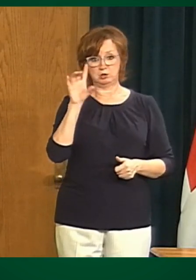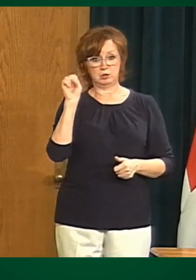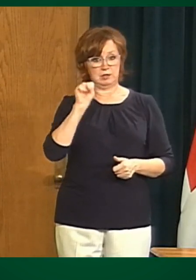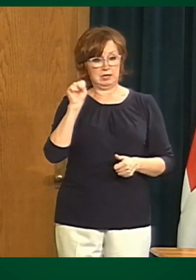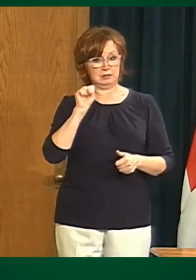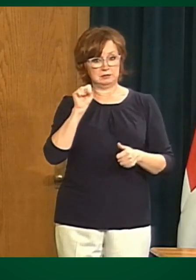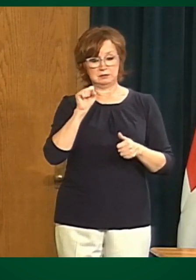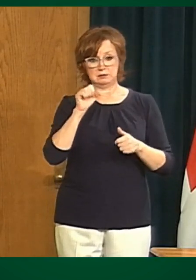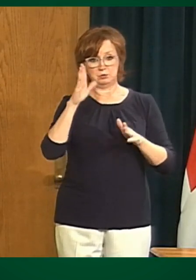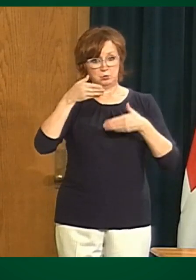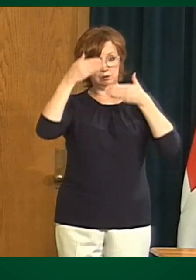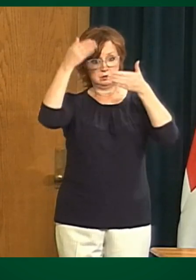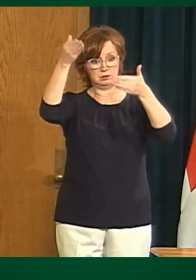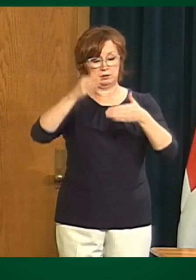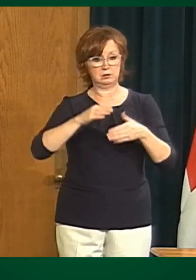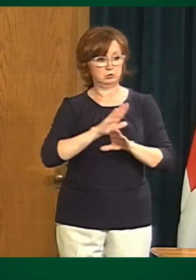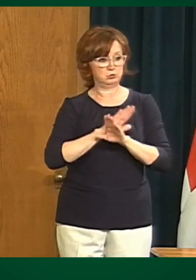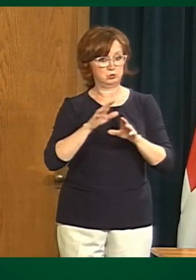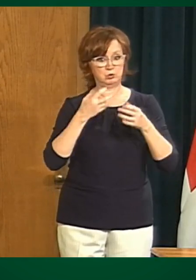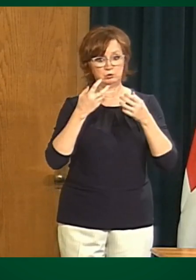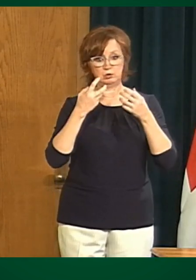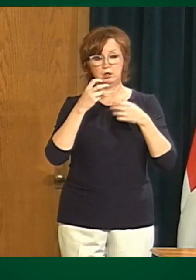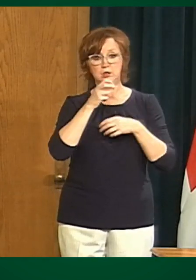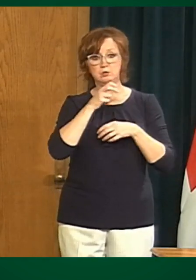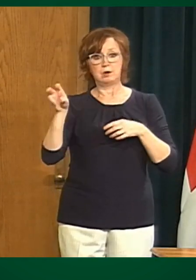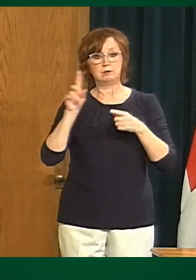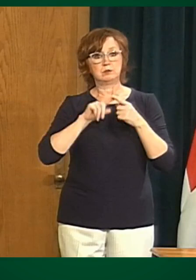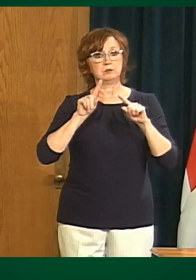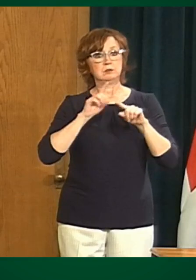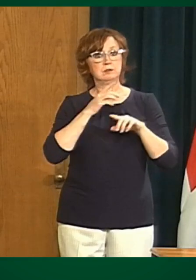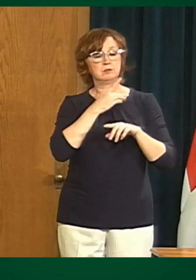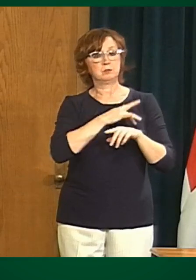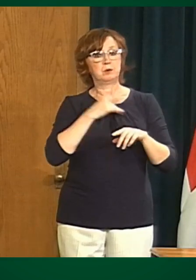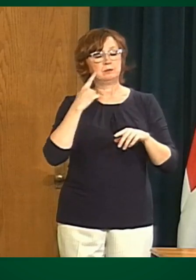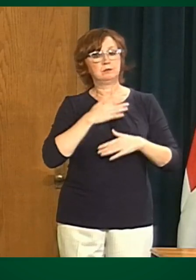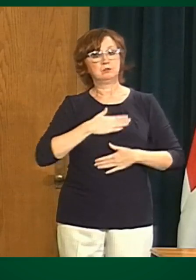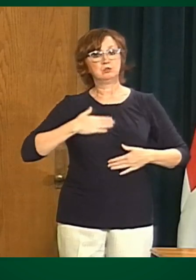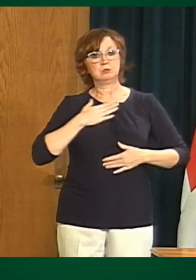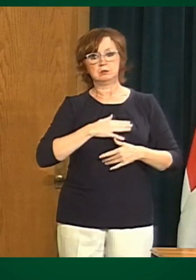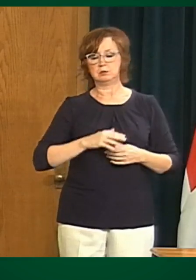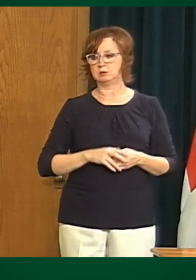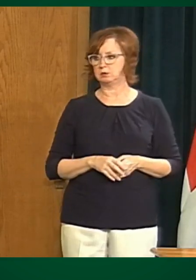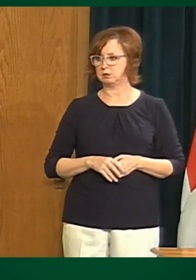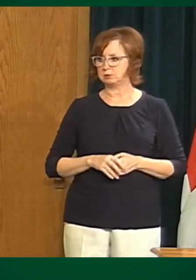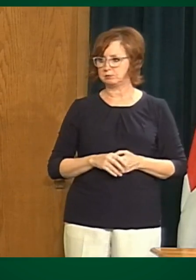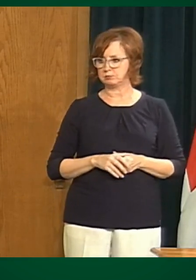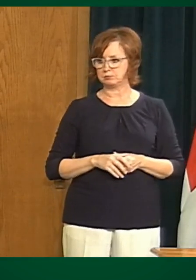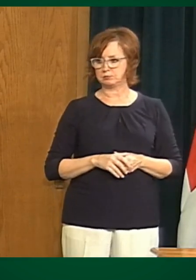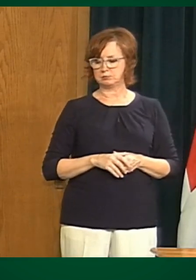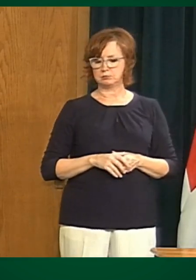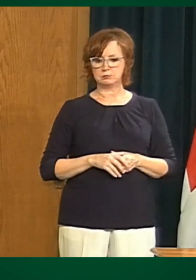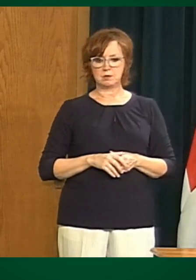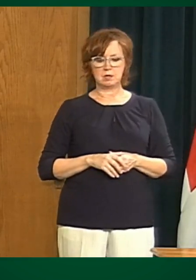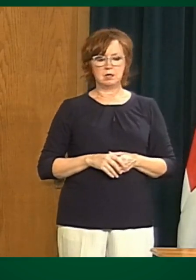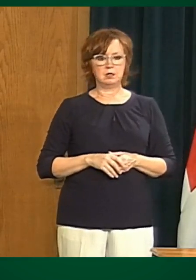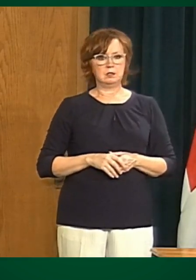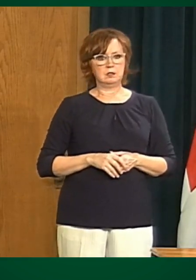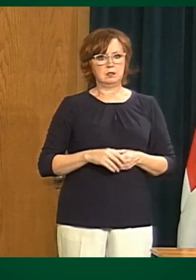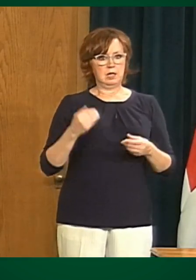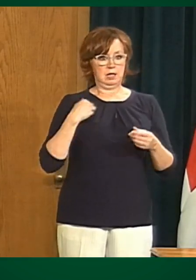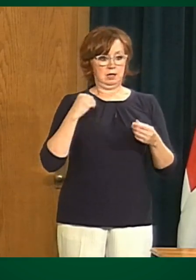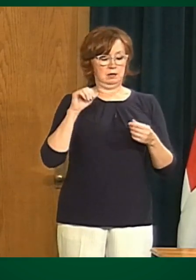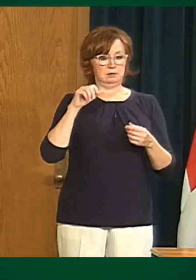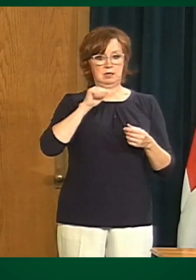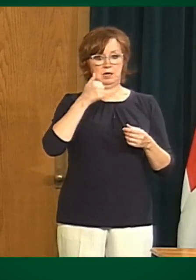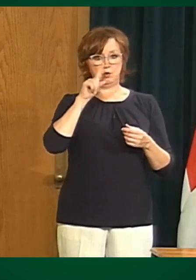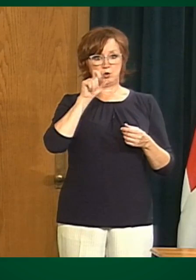for recreation purposes. Follow-up, Marty? It's sort of a separate question, or it is a separate question. With